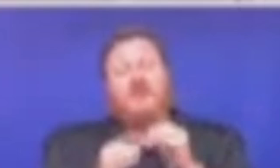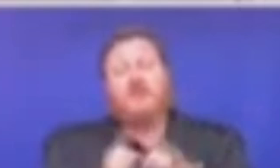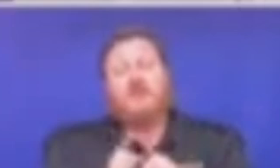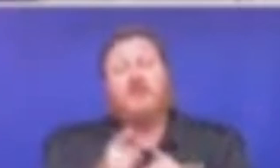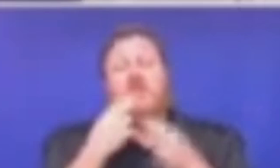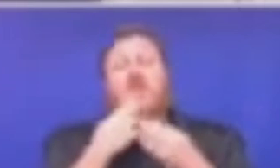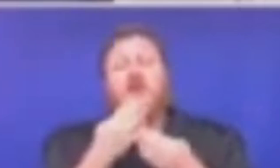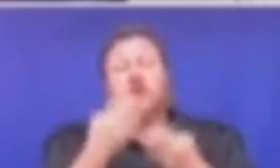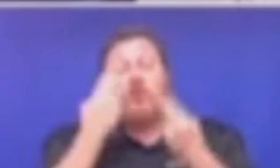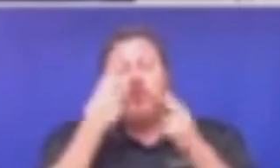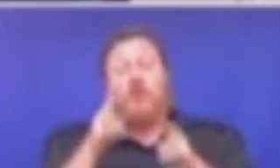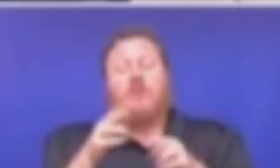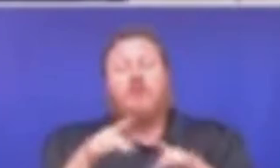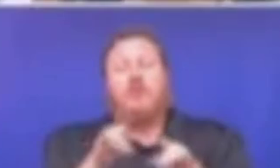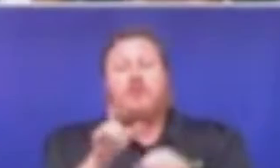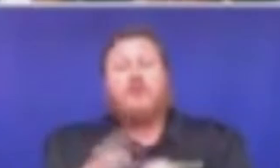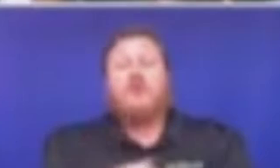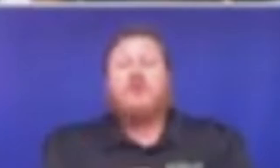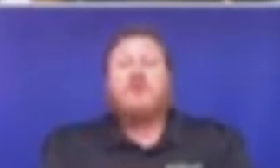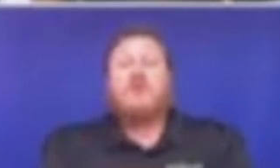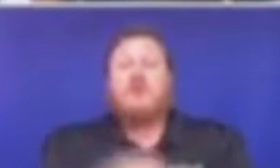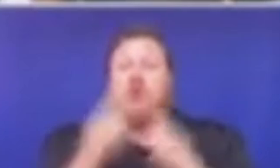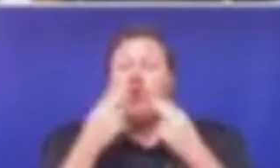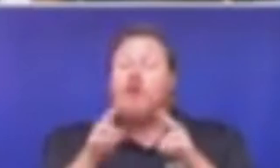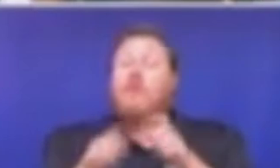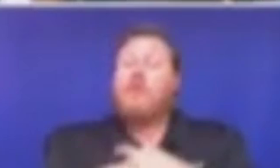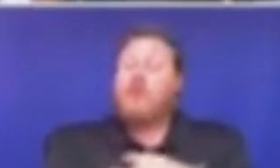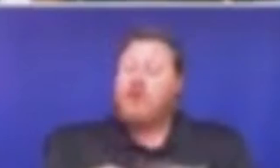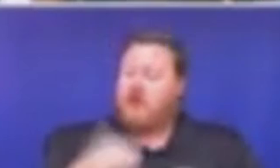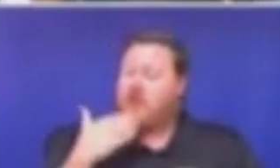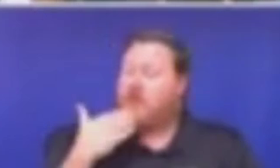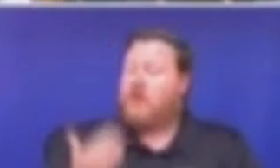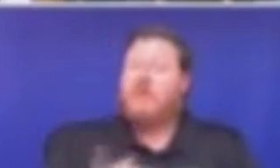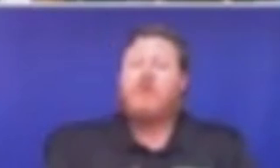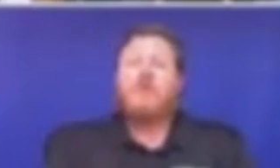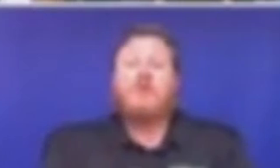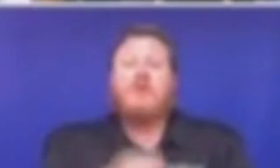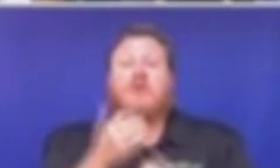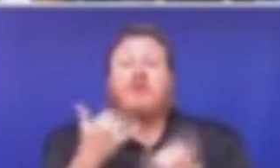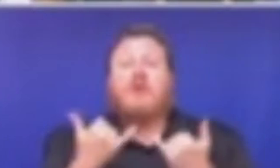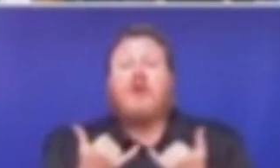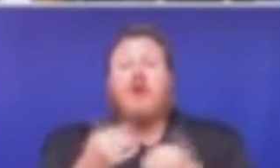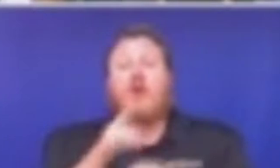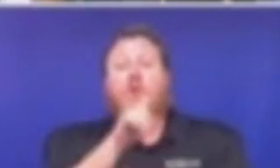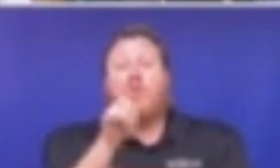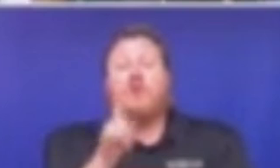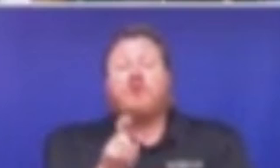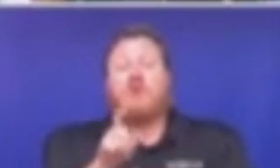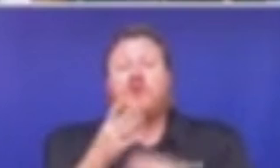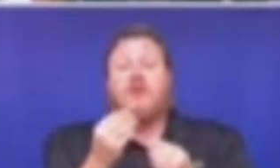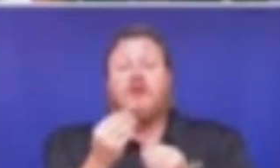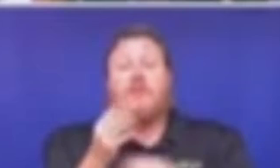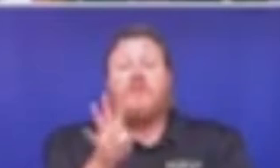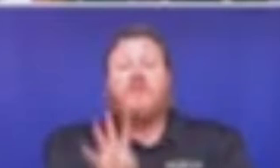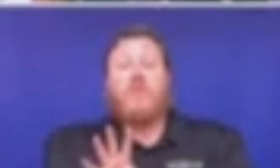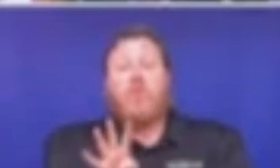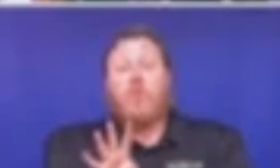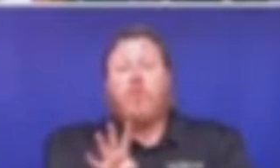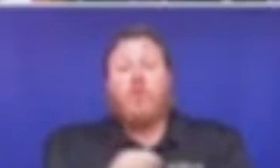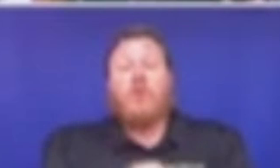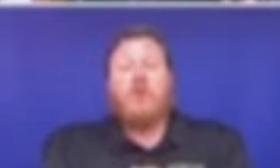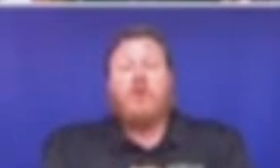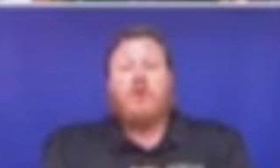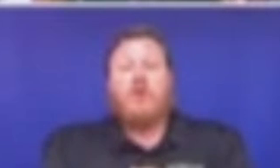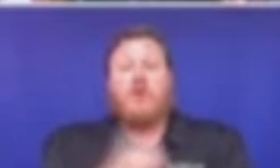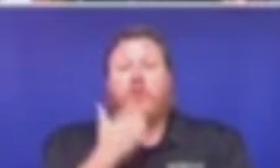Chairperson. Thank you, Honorable President. Honorable President, we now come to question number 4, which